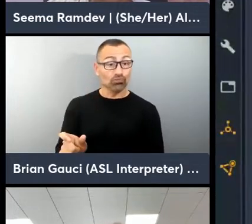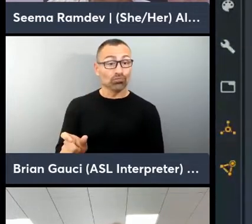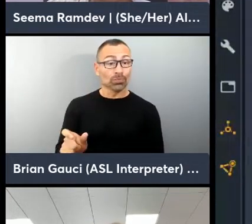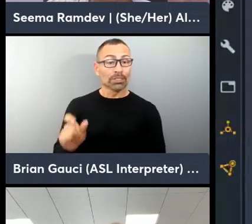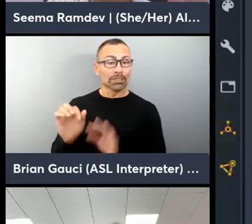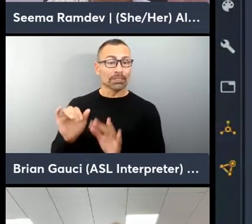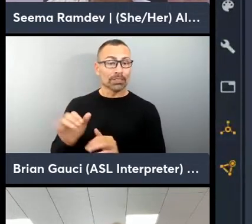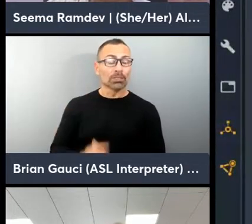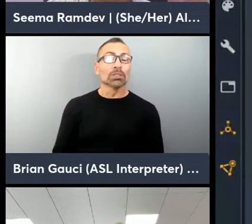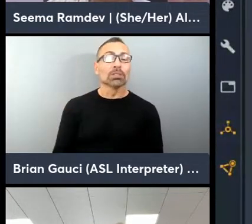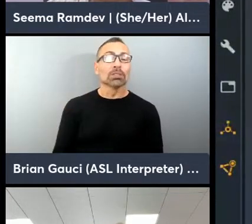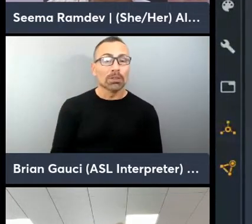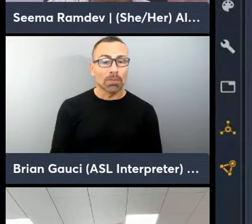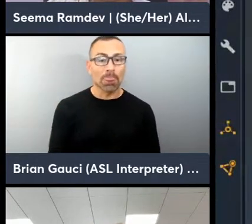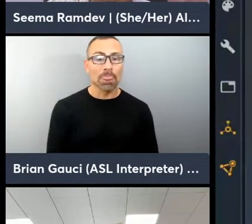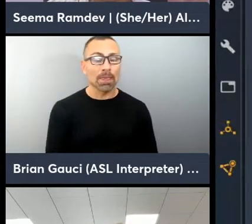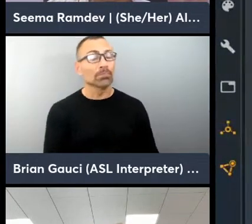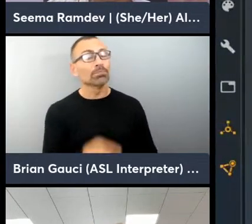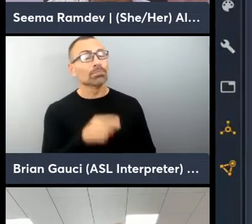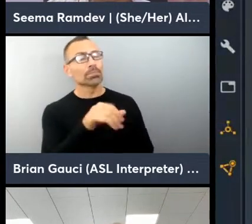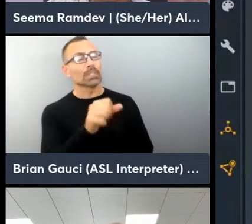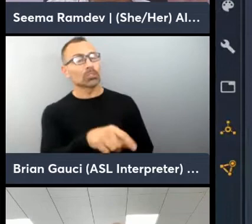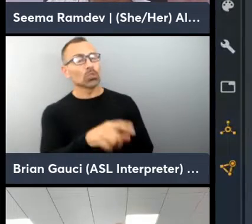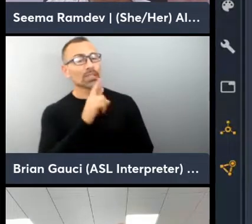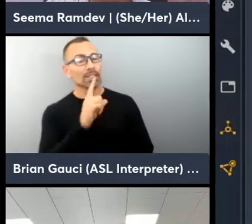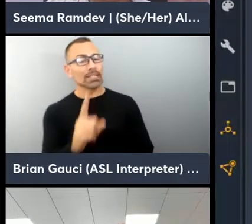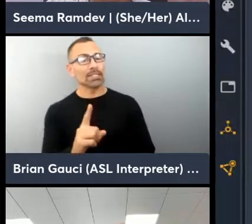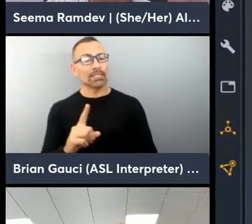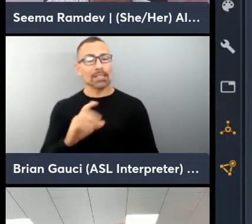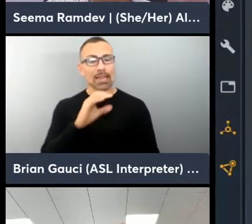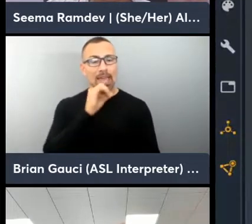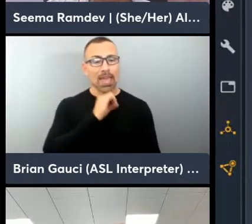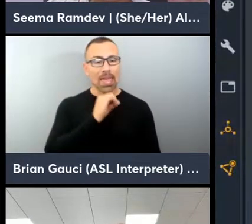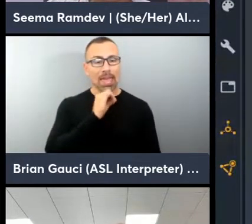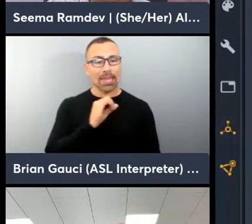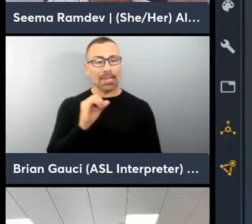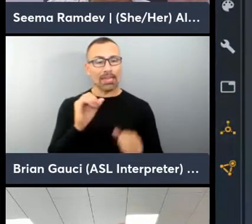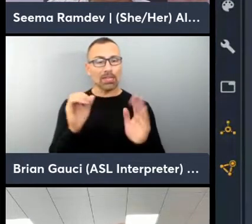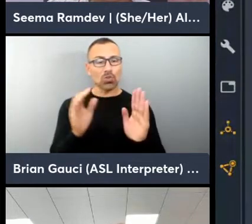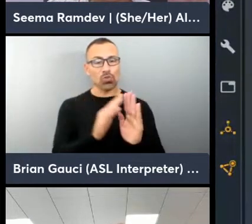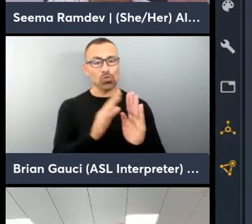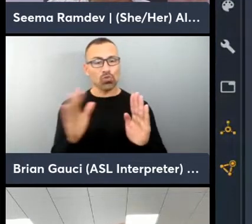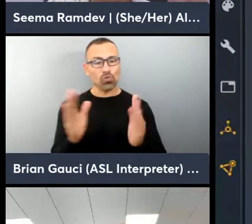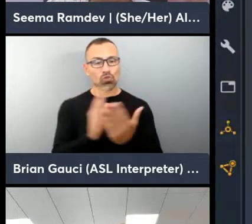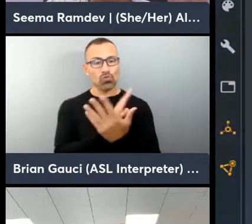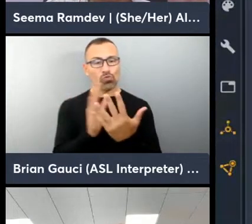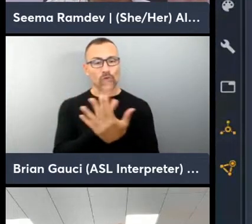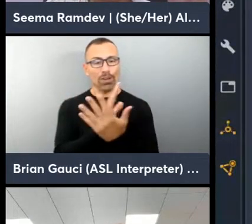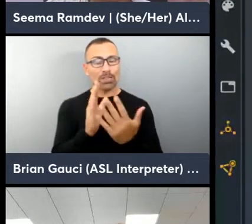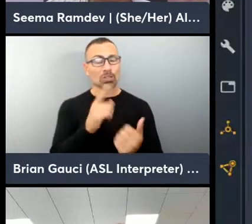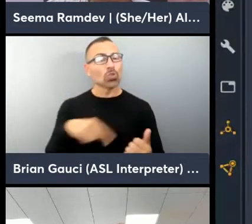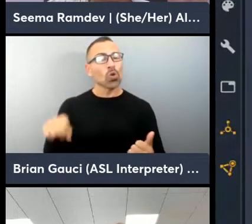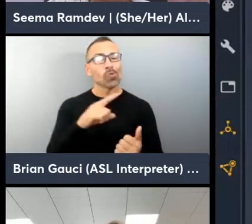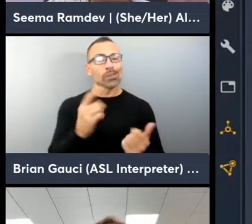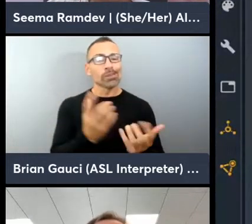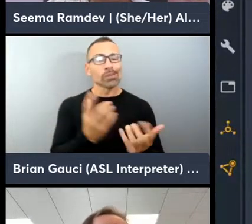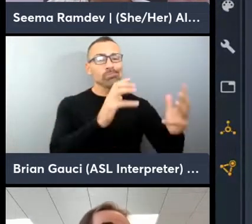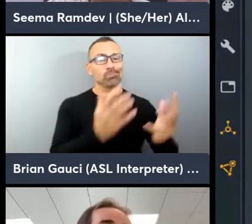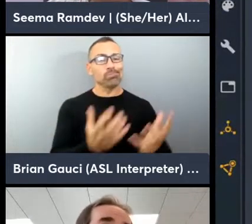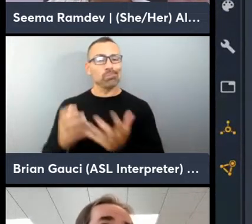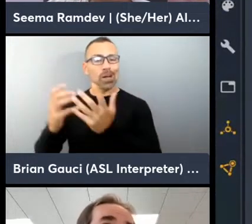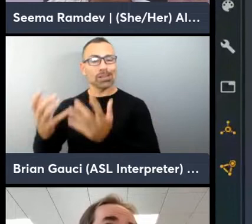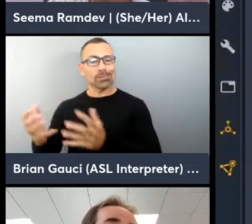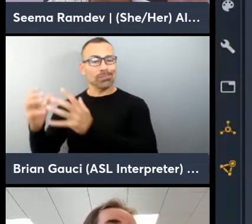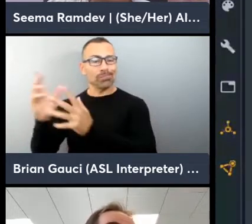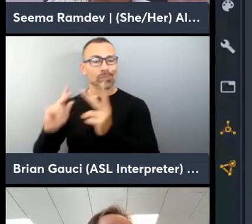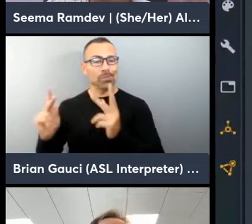age range. And what we've done is we've bucketed people into an age range. So this is something often